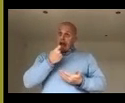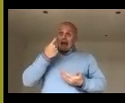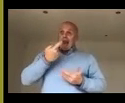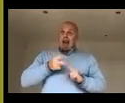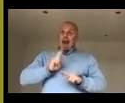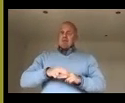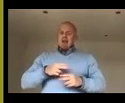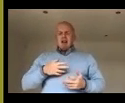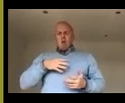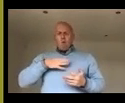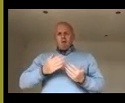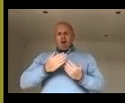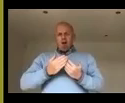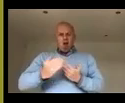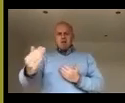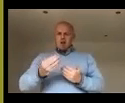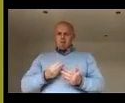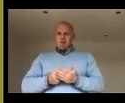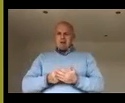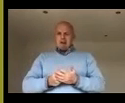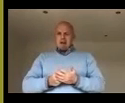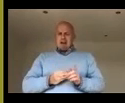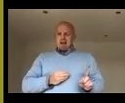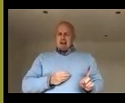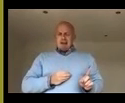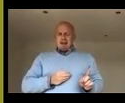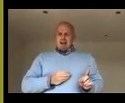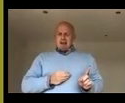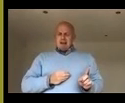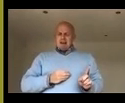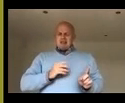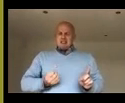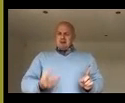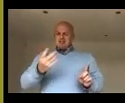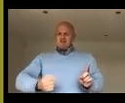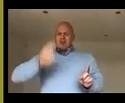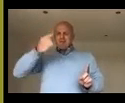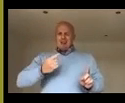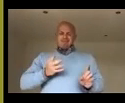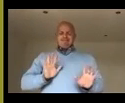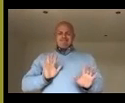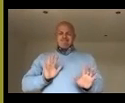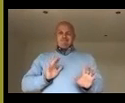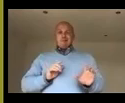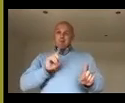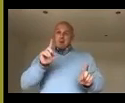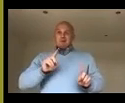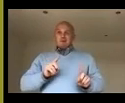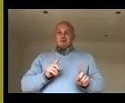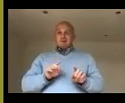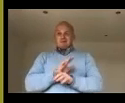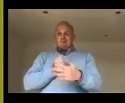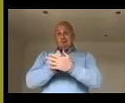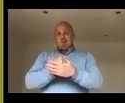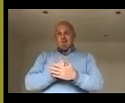something that's taking you a bit beyond that. But for this particular fund, the money's there, but up until the end of